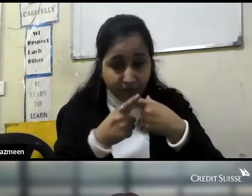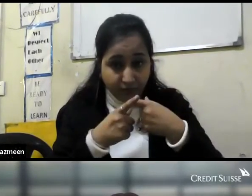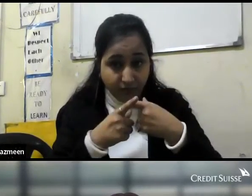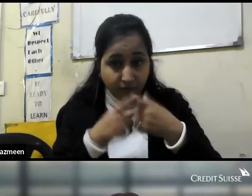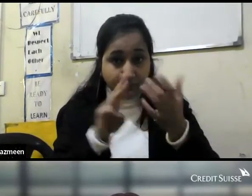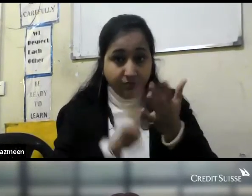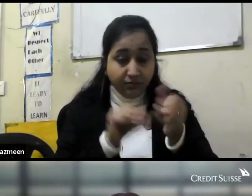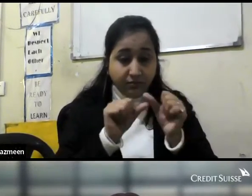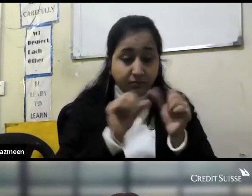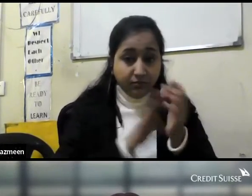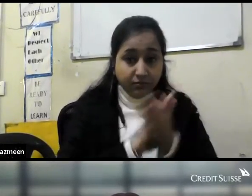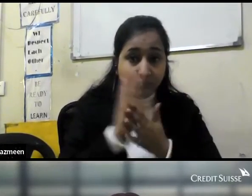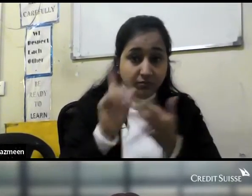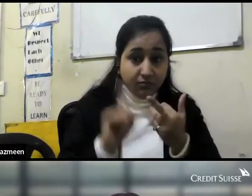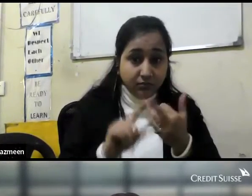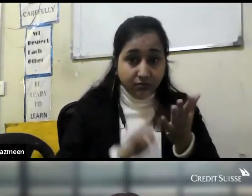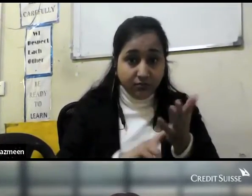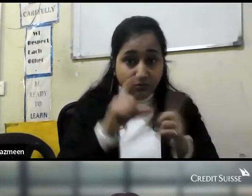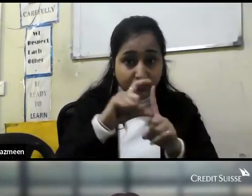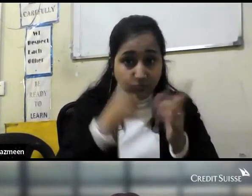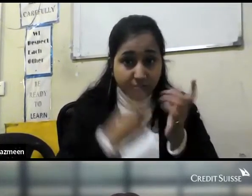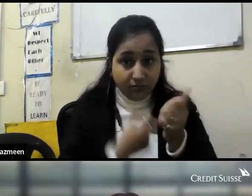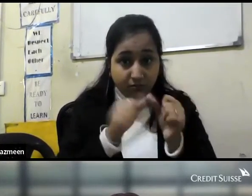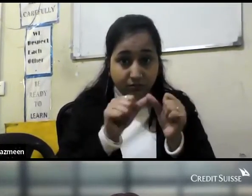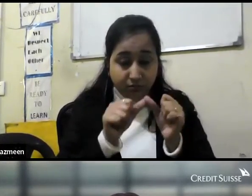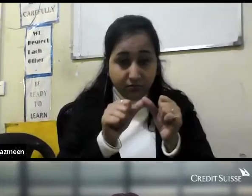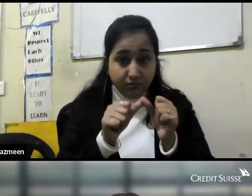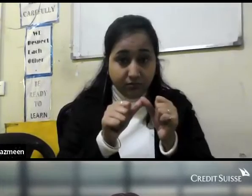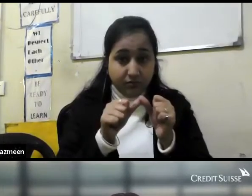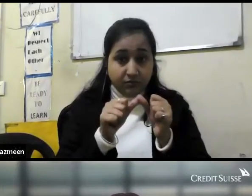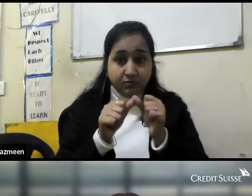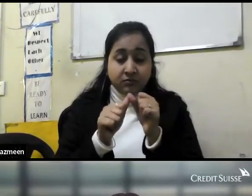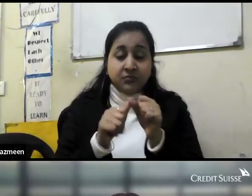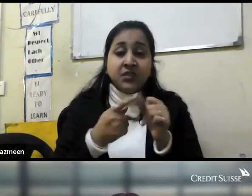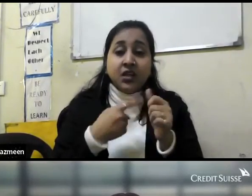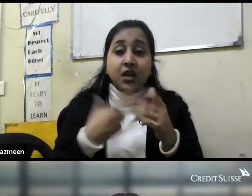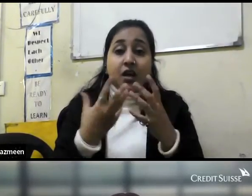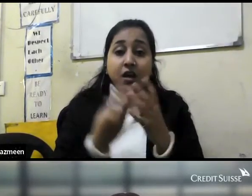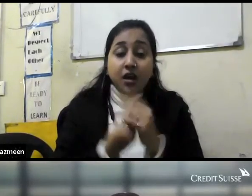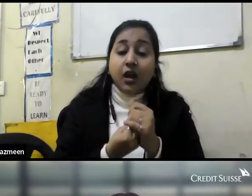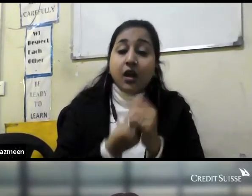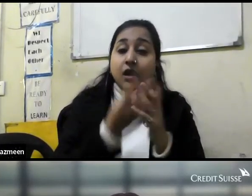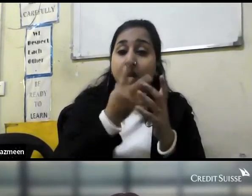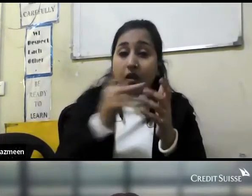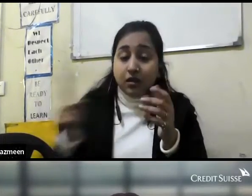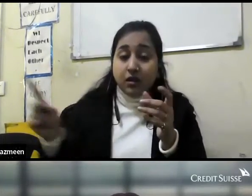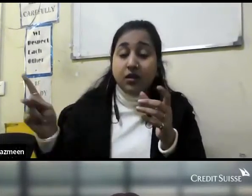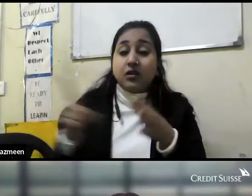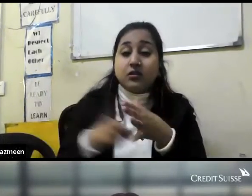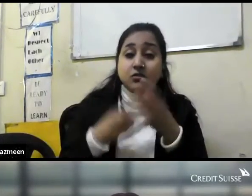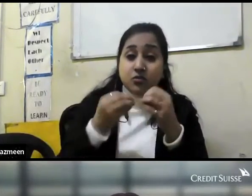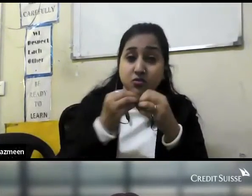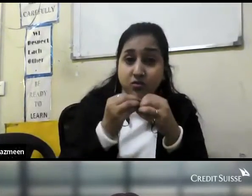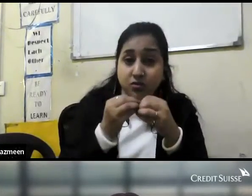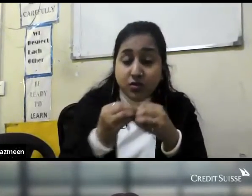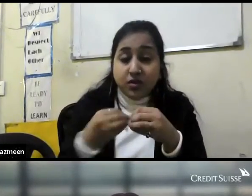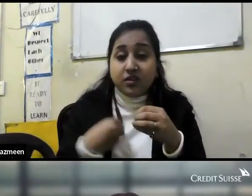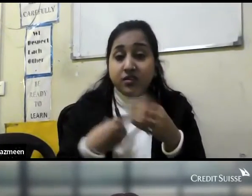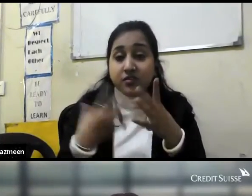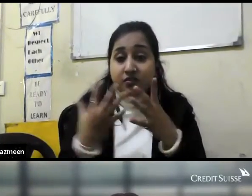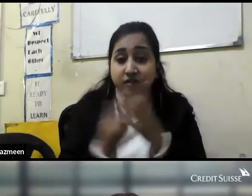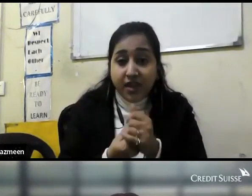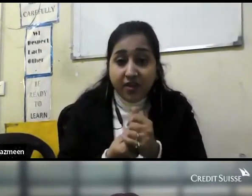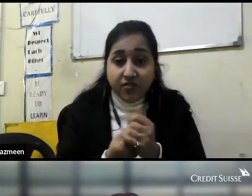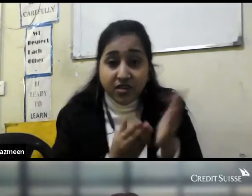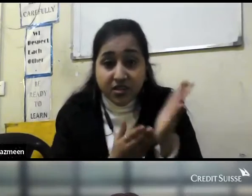Ekambaram, where we are institutionalizing employment. We have reached out to Sarthak also. They